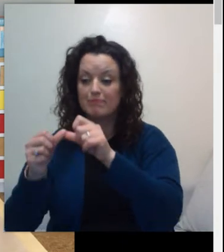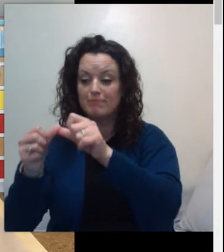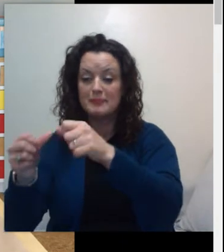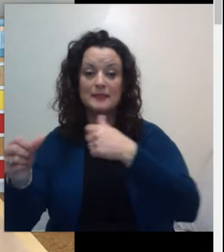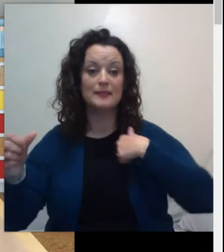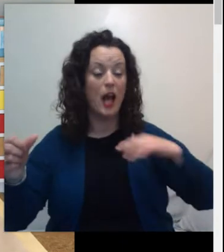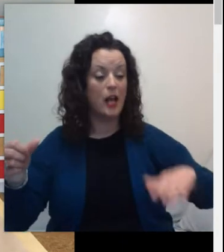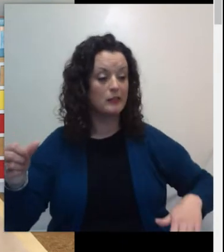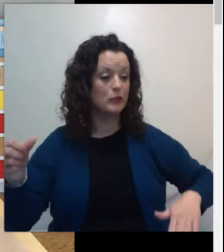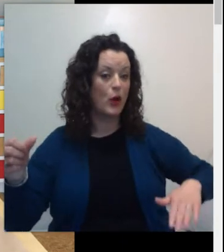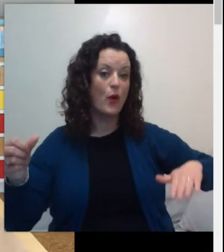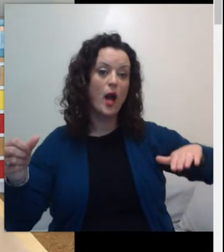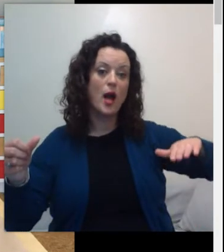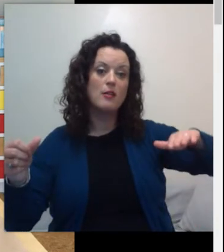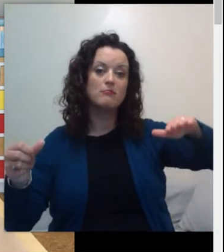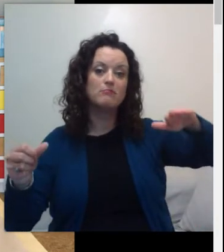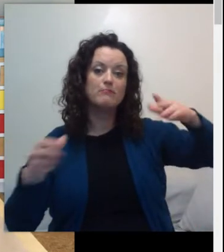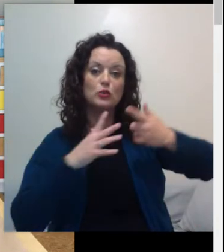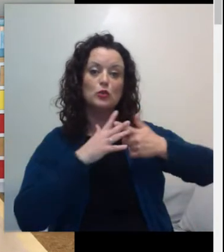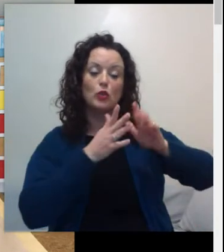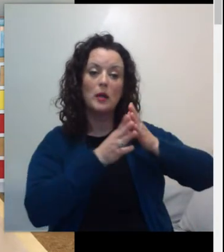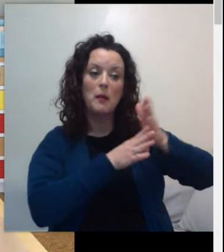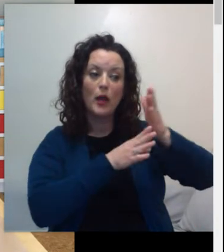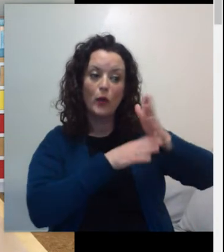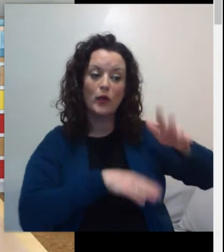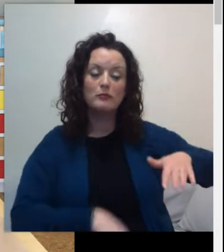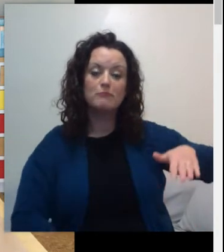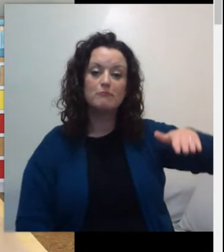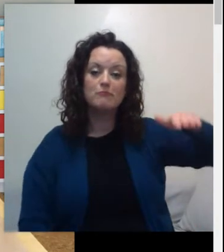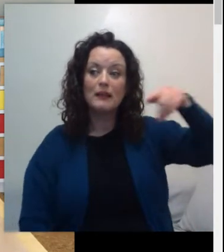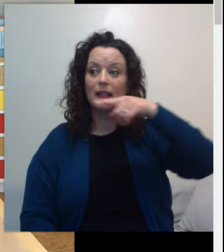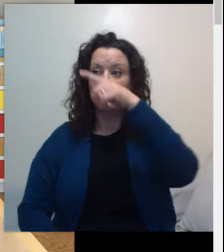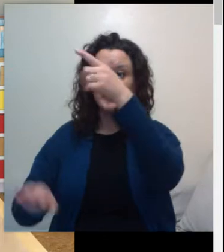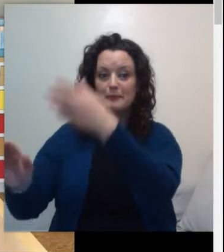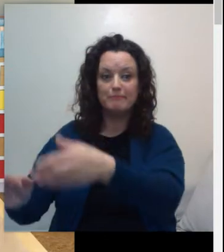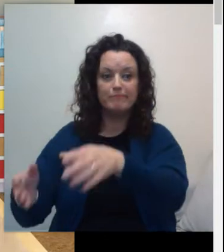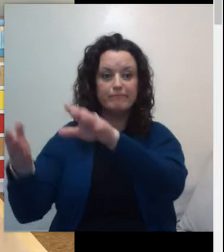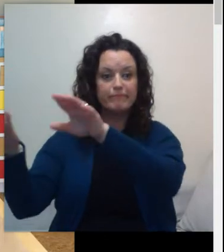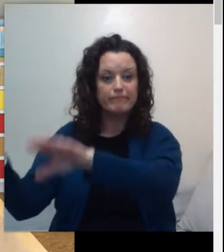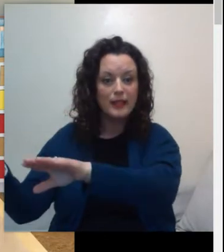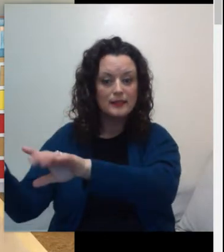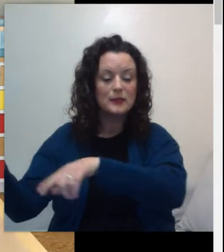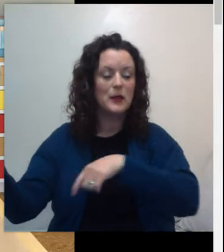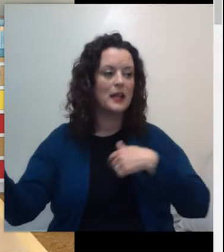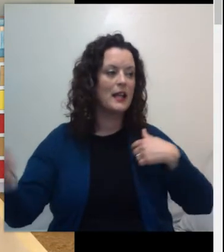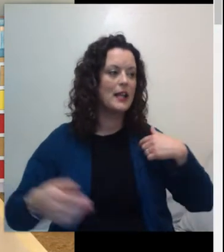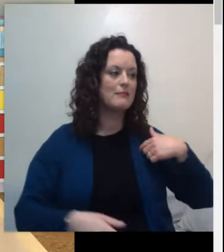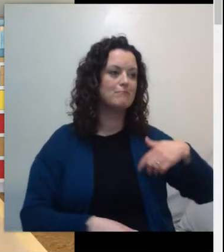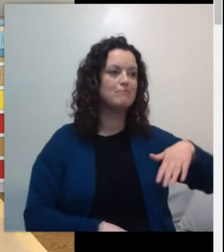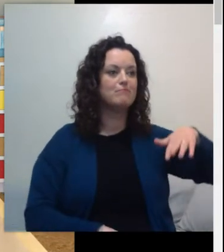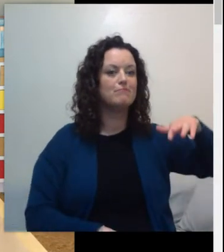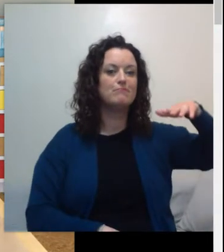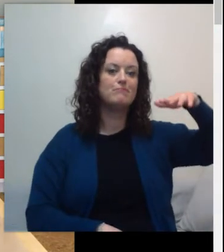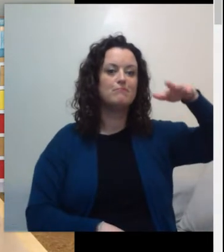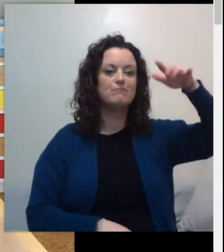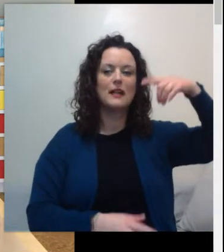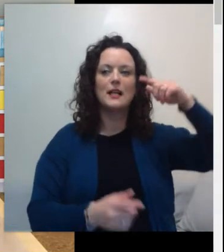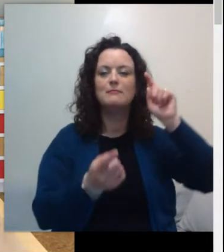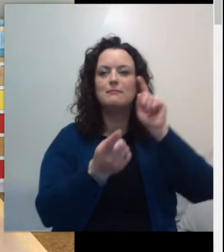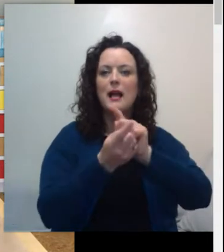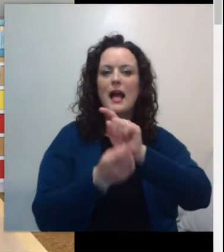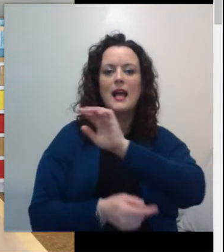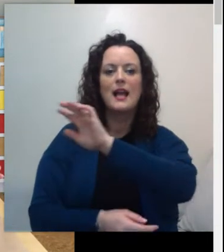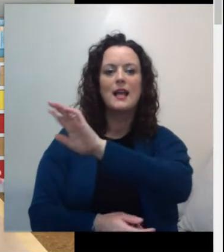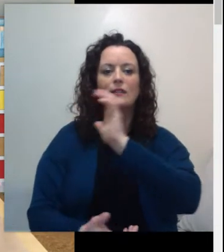things. And I got to meet Sparky's widow, Jean. And one day I was in his studio and they were showing